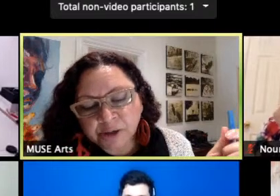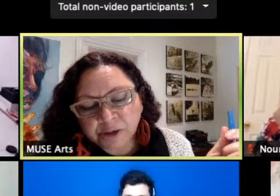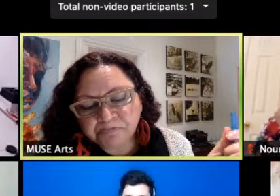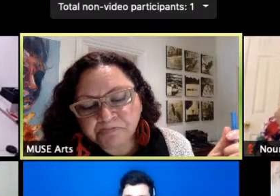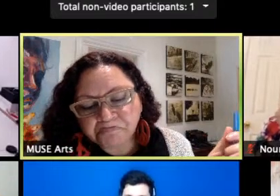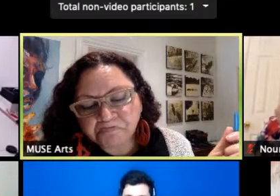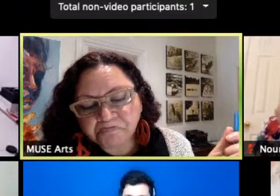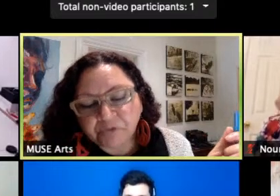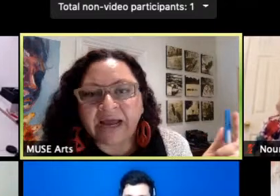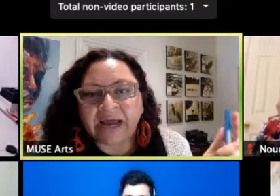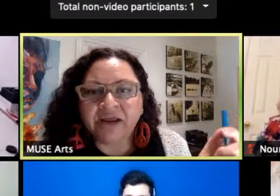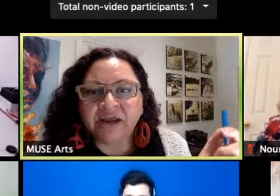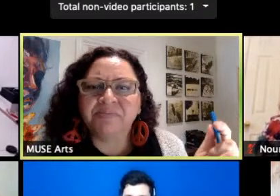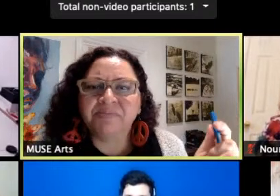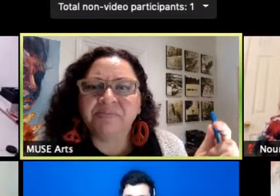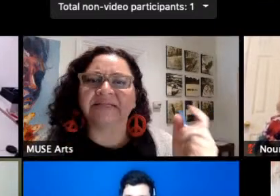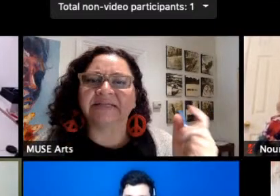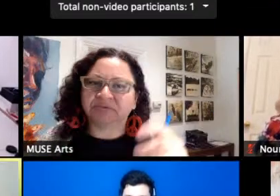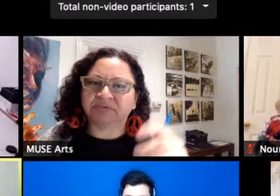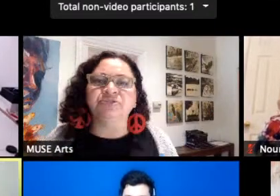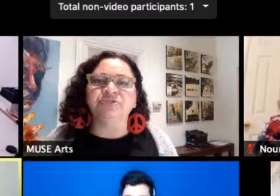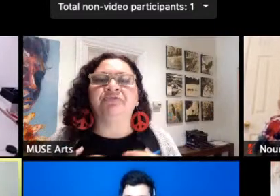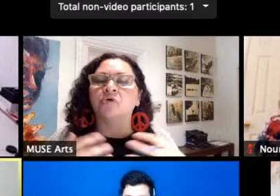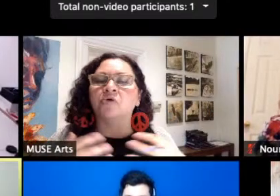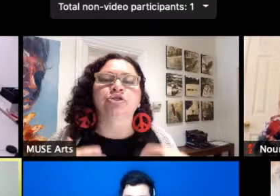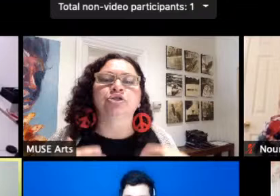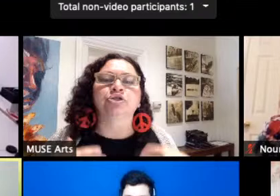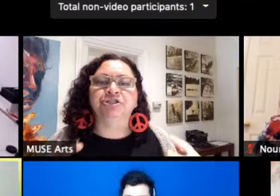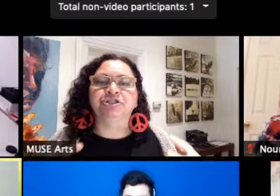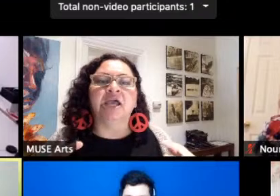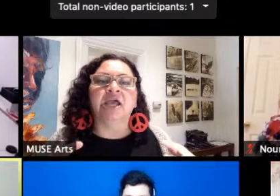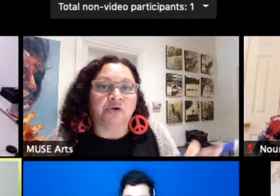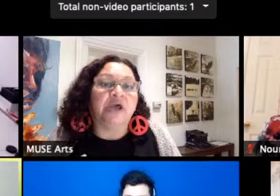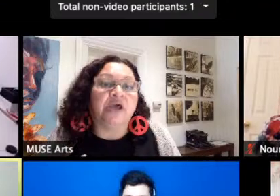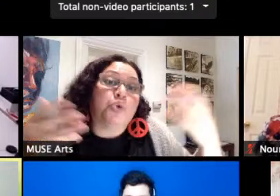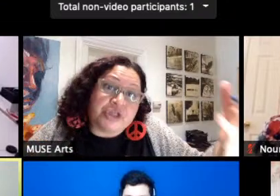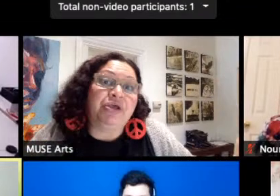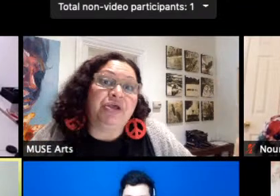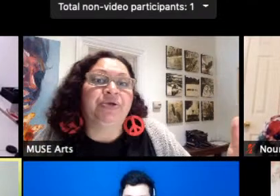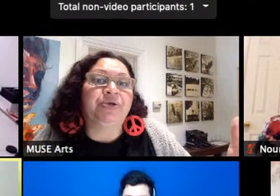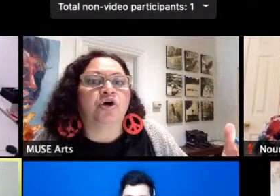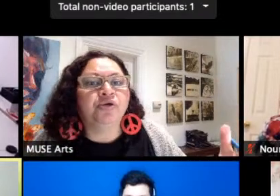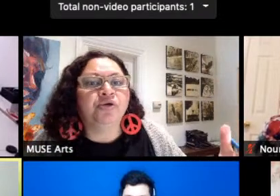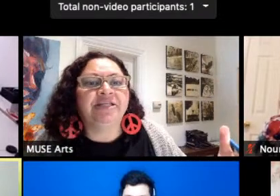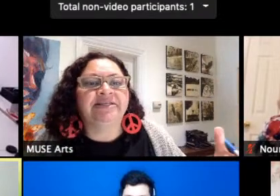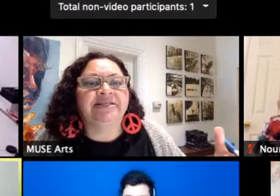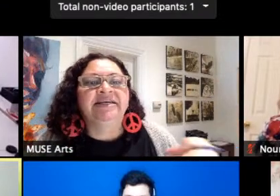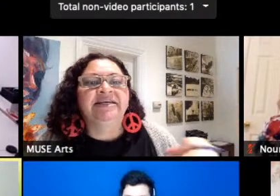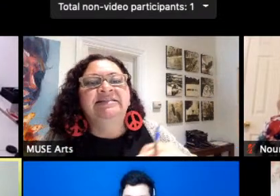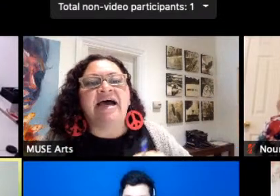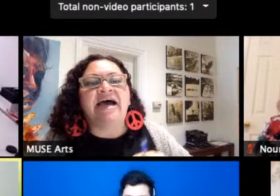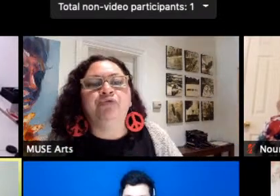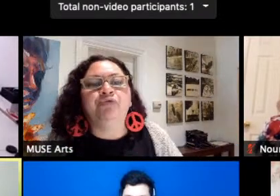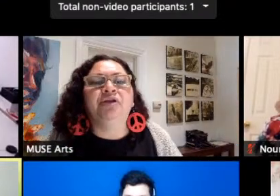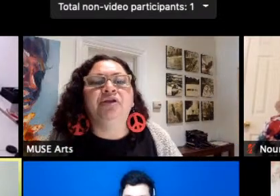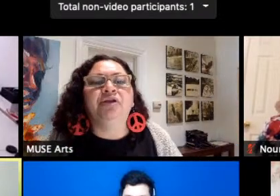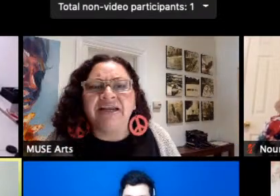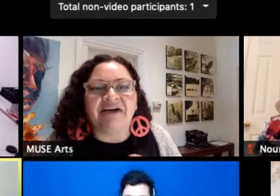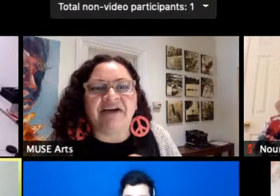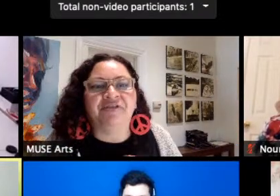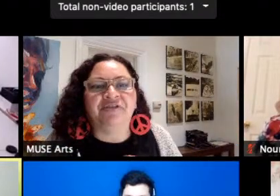will agree with me that sometimes we focus so much time, you know, in the work that we do in the community, that we don't really have time